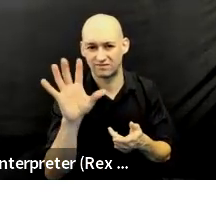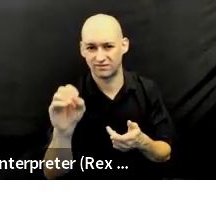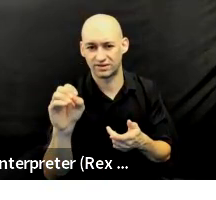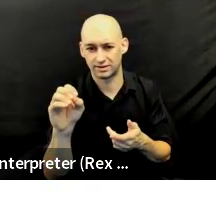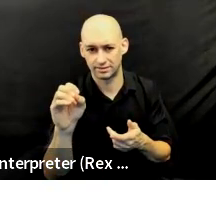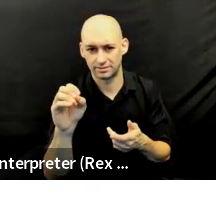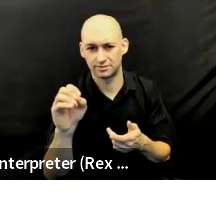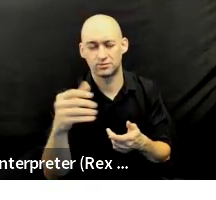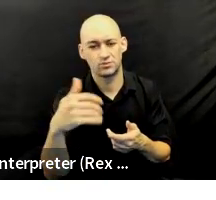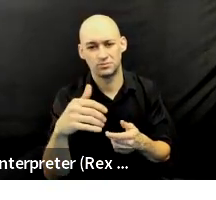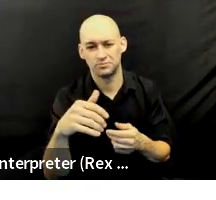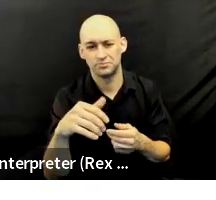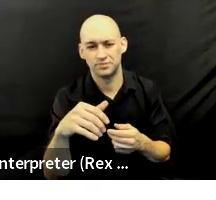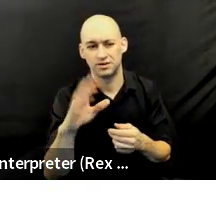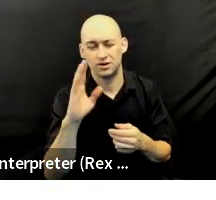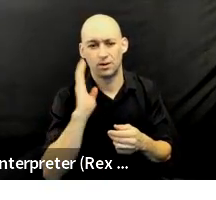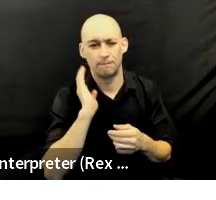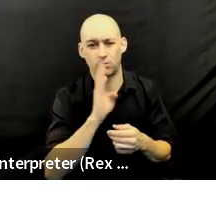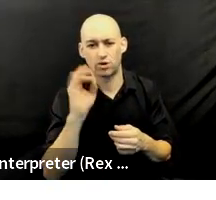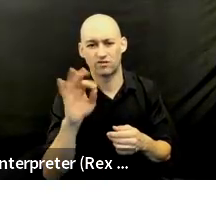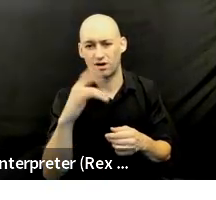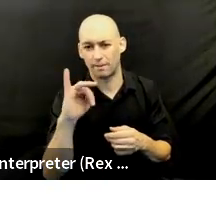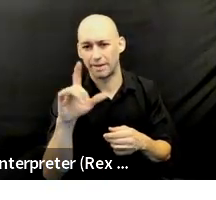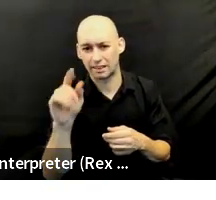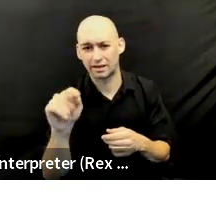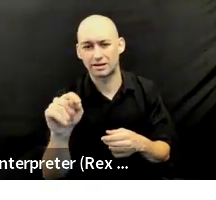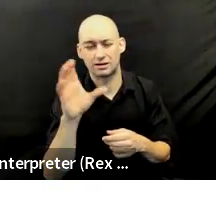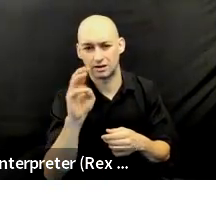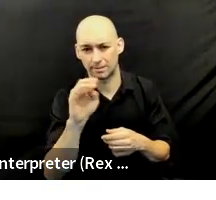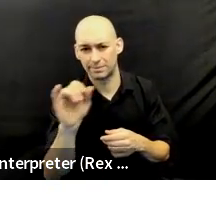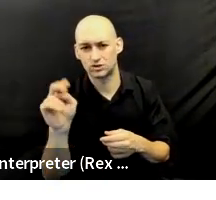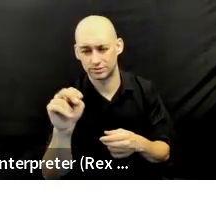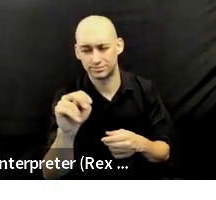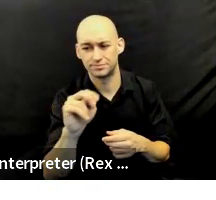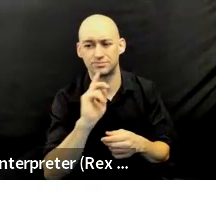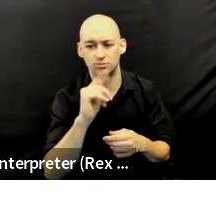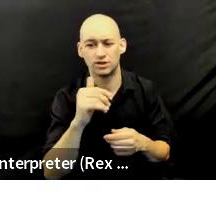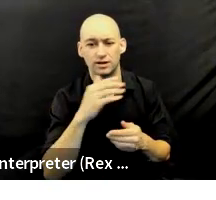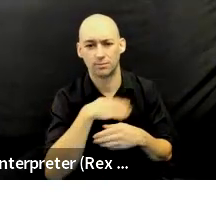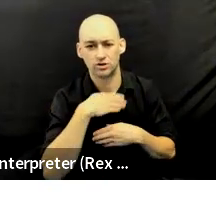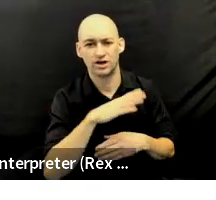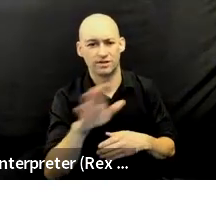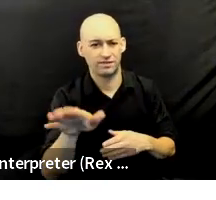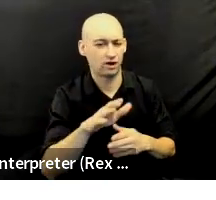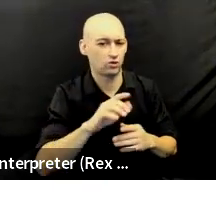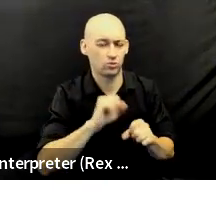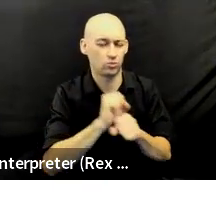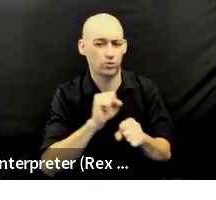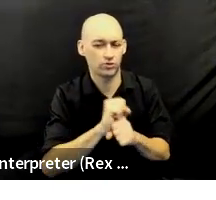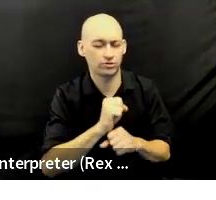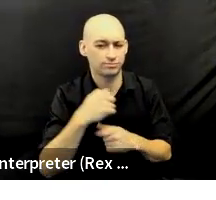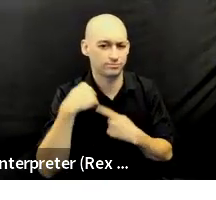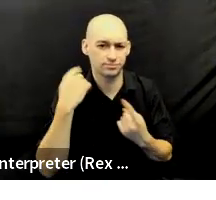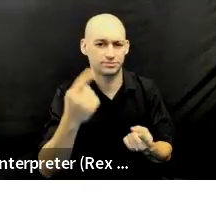this Board of Pilot and Commissioners. So I really appreciate the commission and their executive director on all the work that they've been doing for